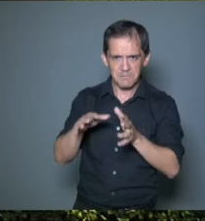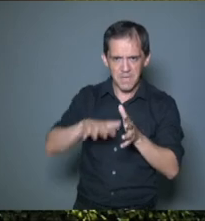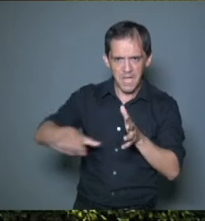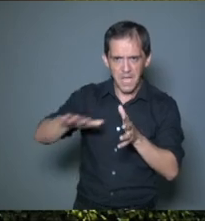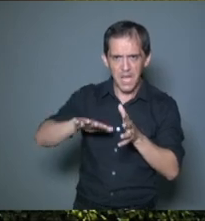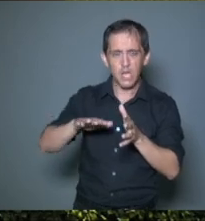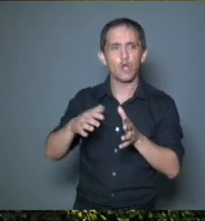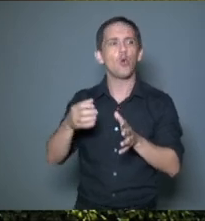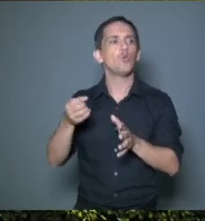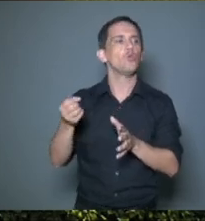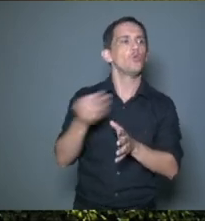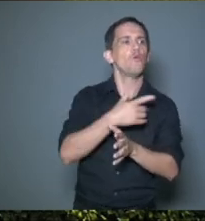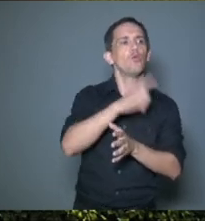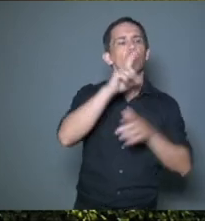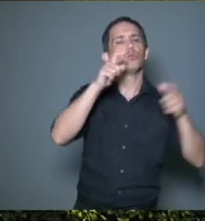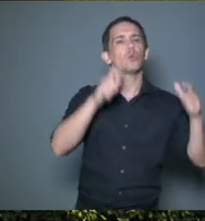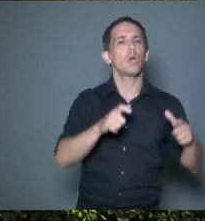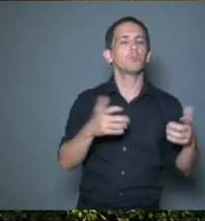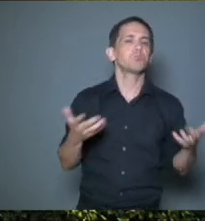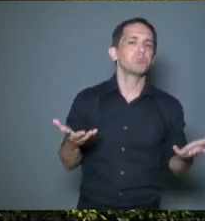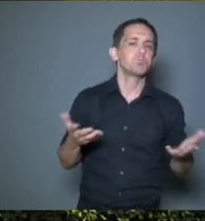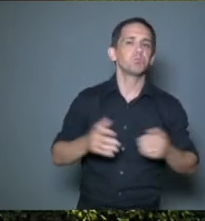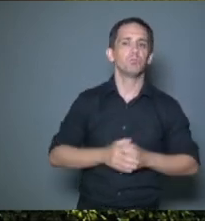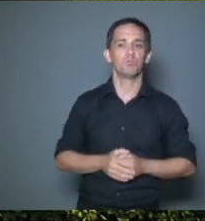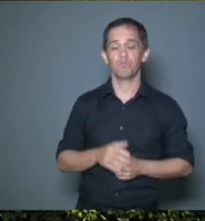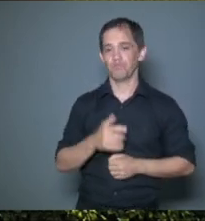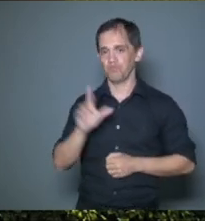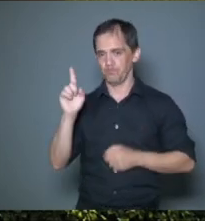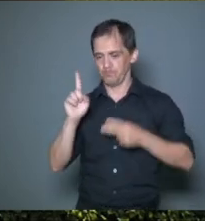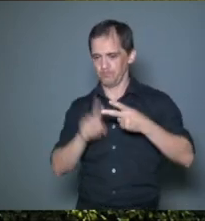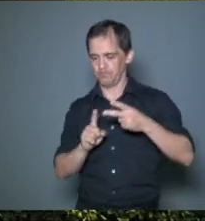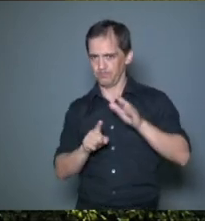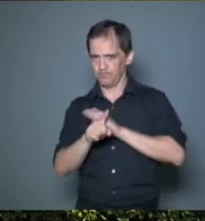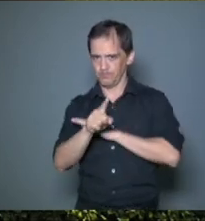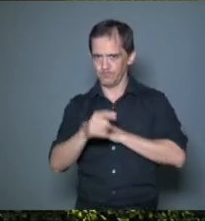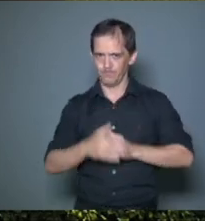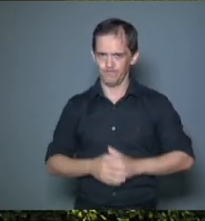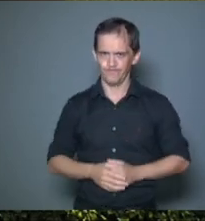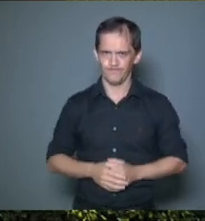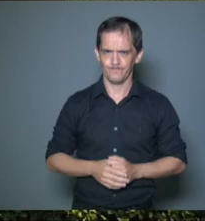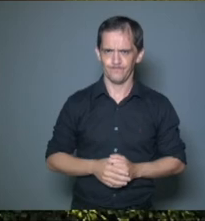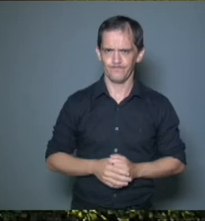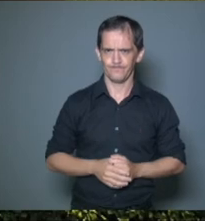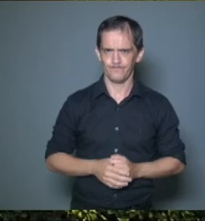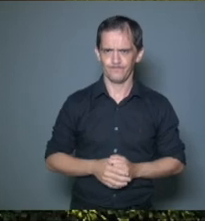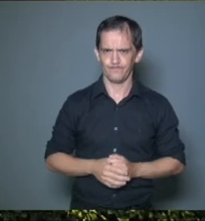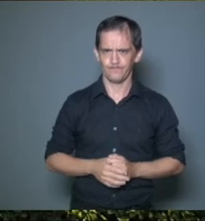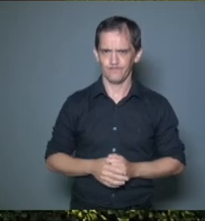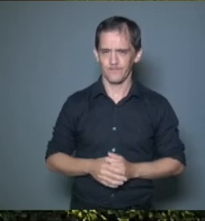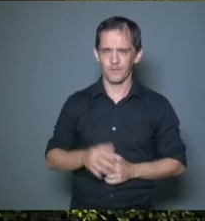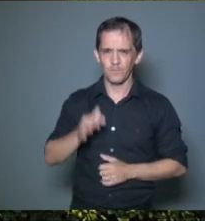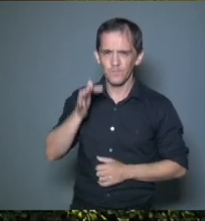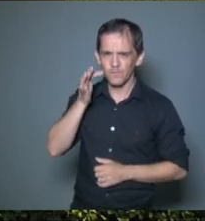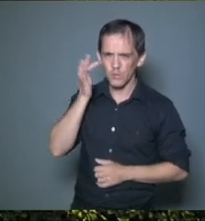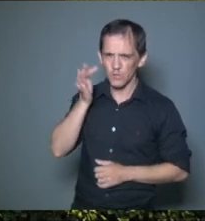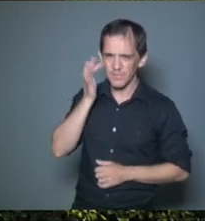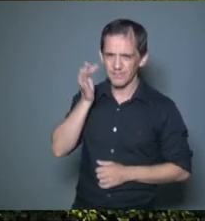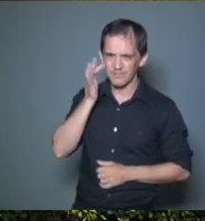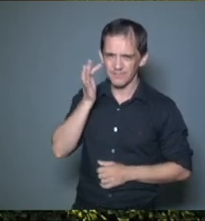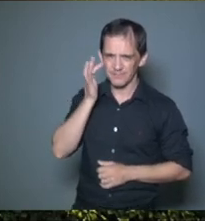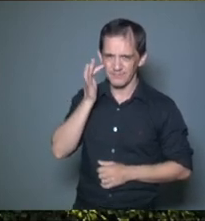Will you grow in existing areas or in new geographies? Another question, Pavinato.